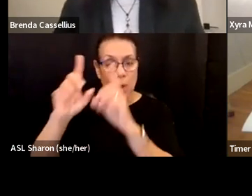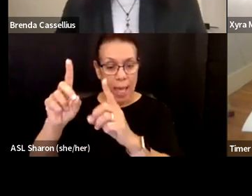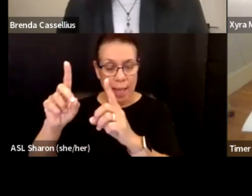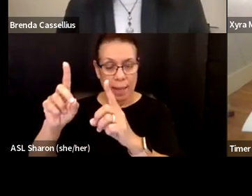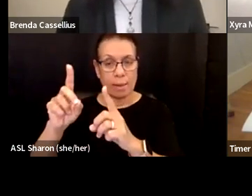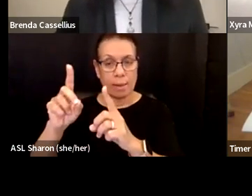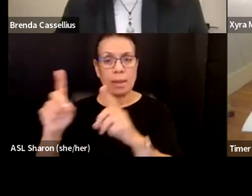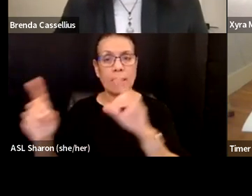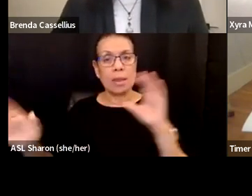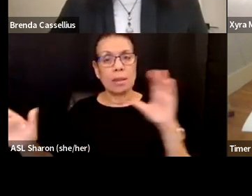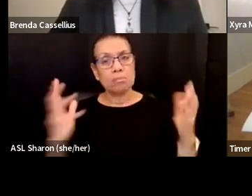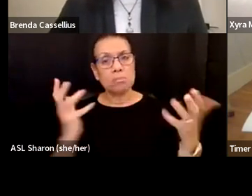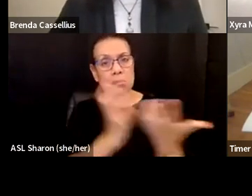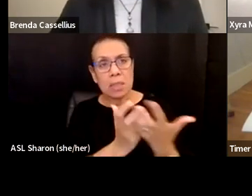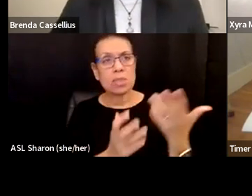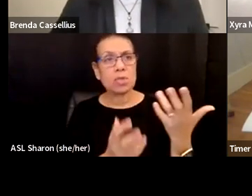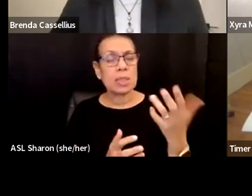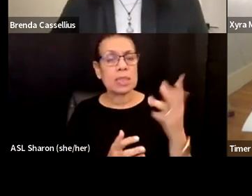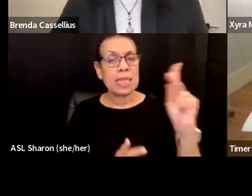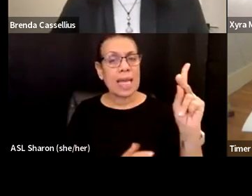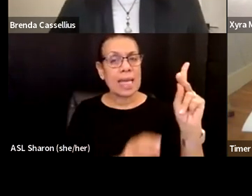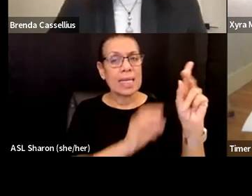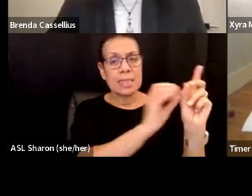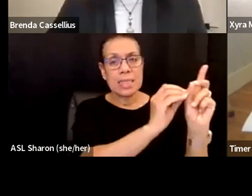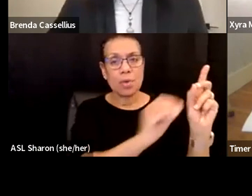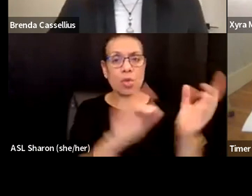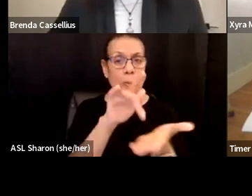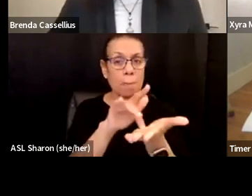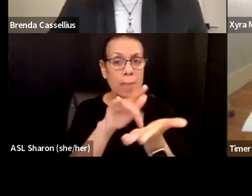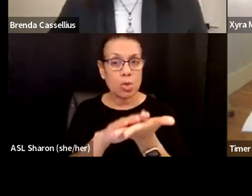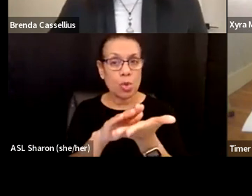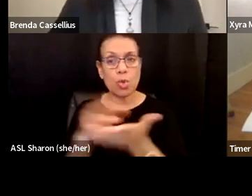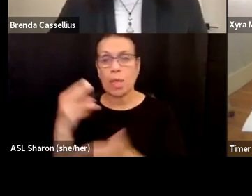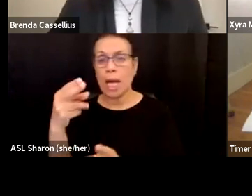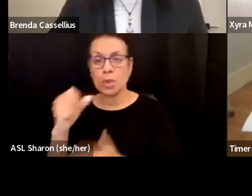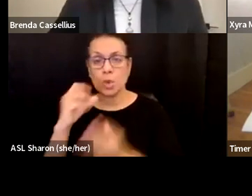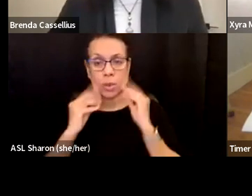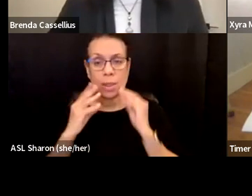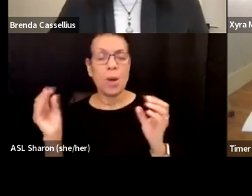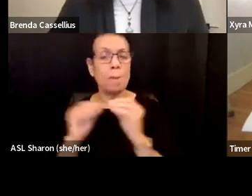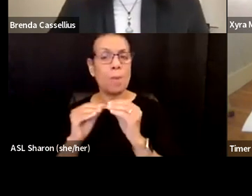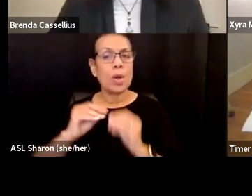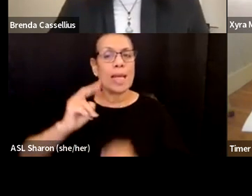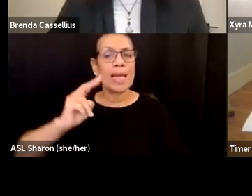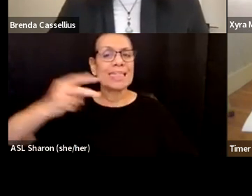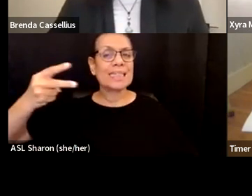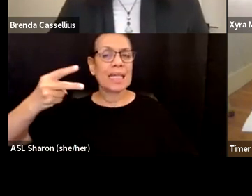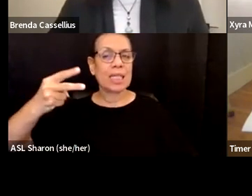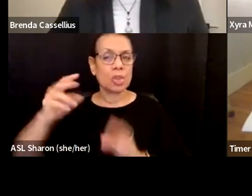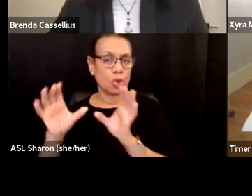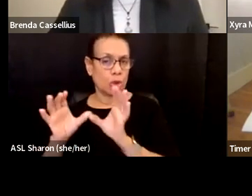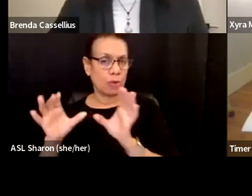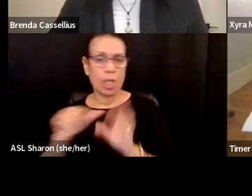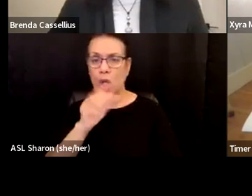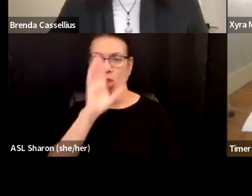k-0 k-3 k-02 middle school or high school experience so it's more of a second certification versus a